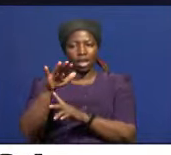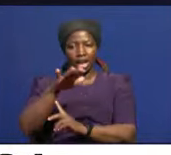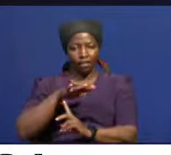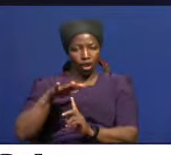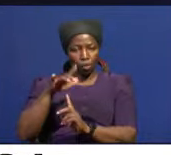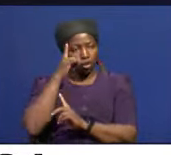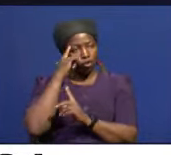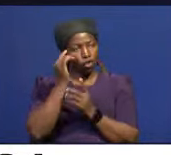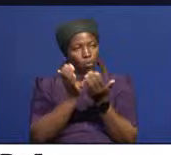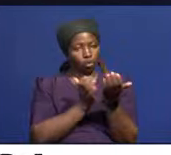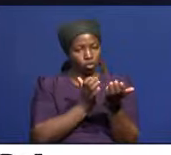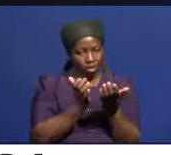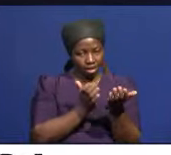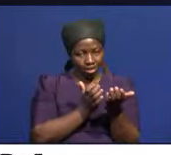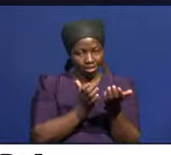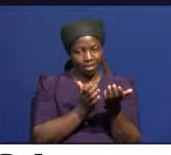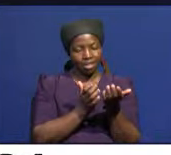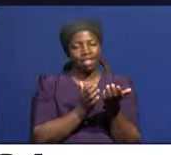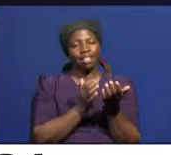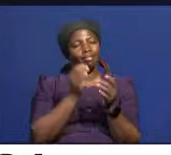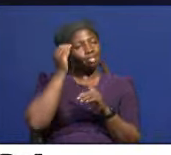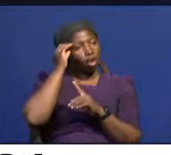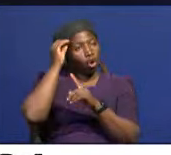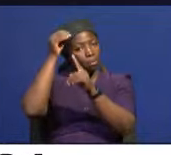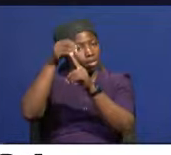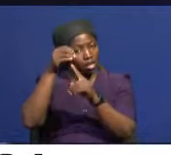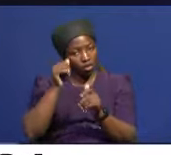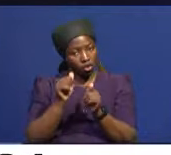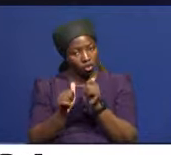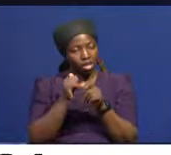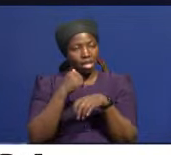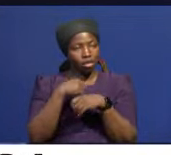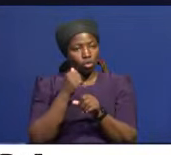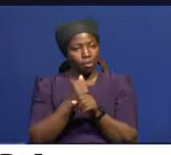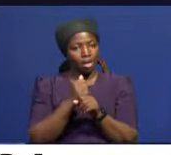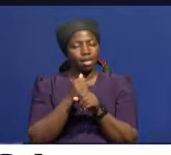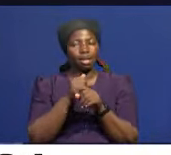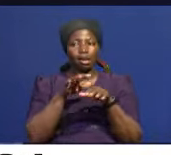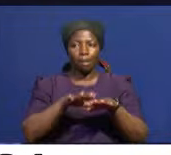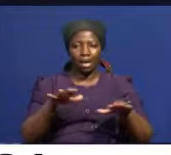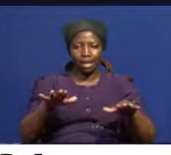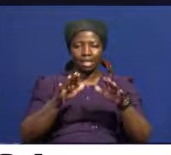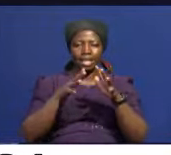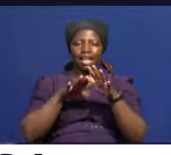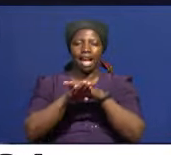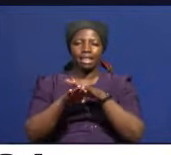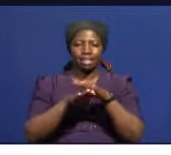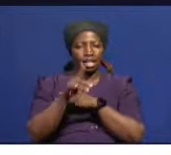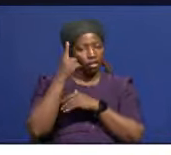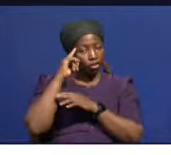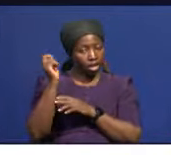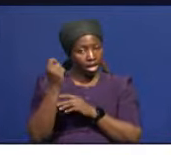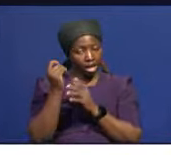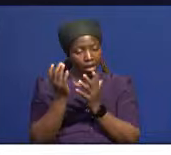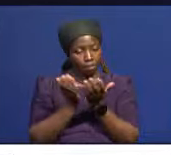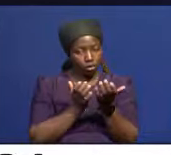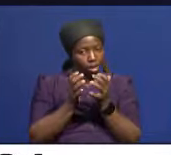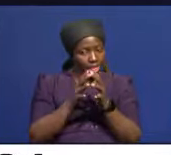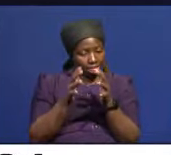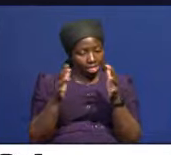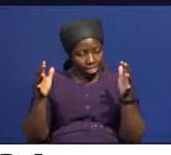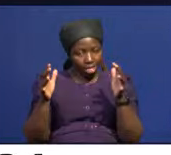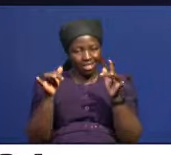e-commerce. The objective is to broaden market access for Kenyan entrepreneurs and also integrate